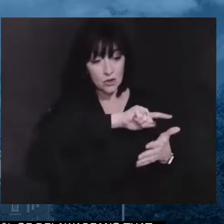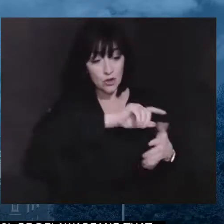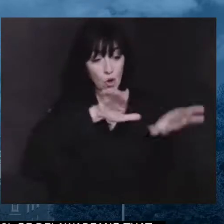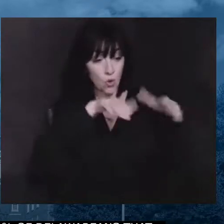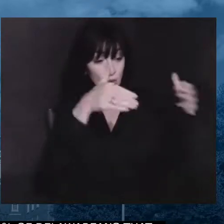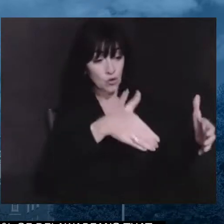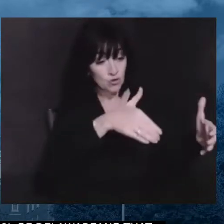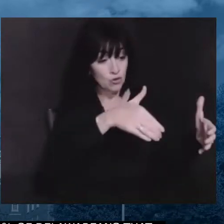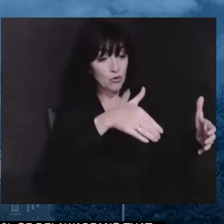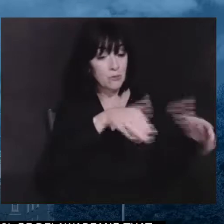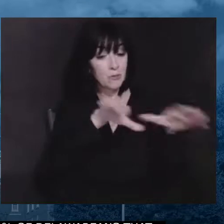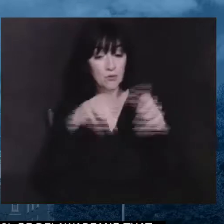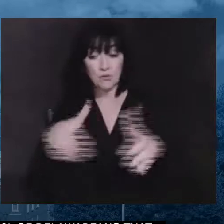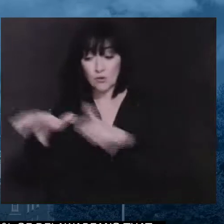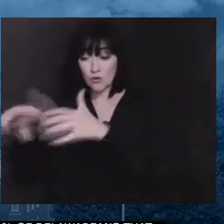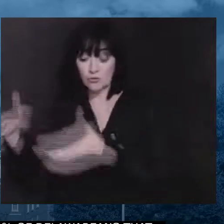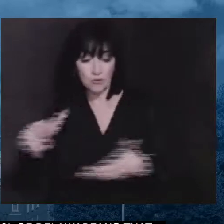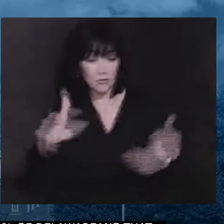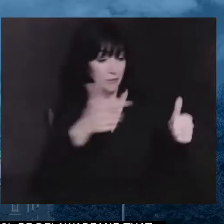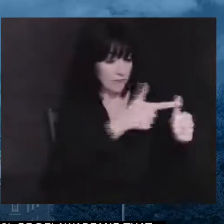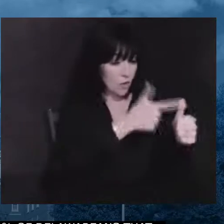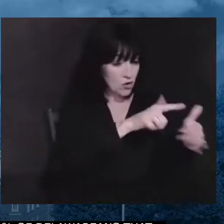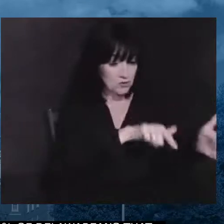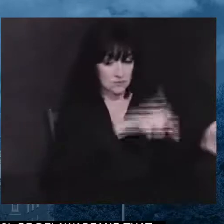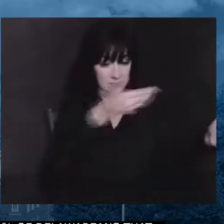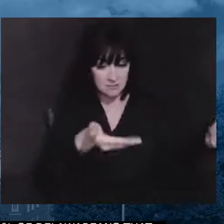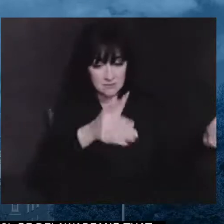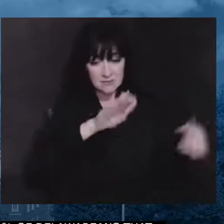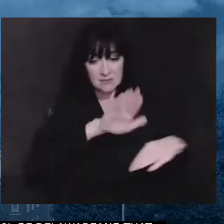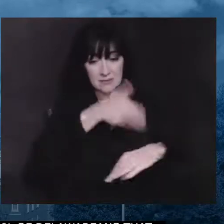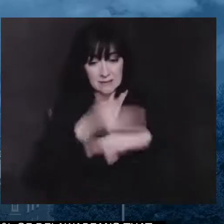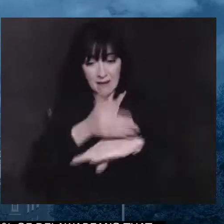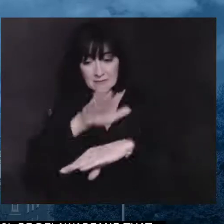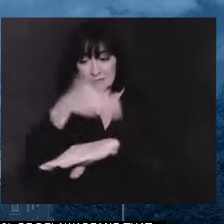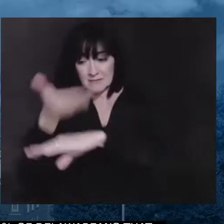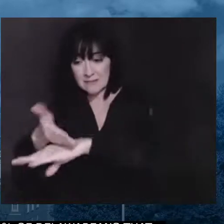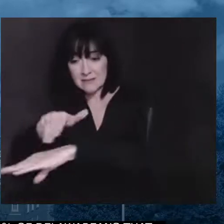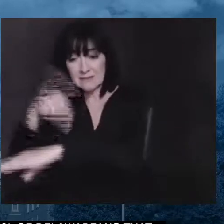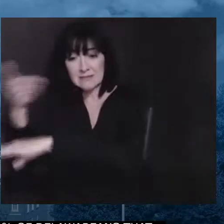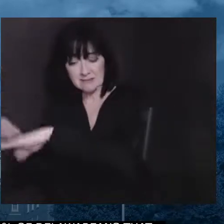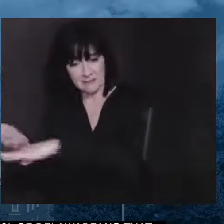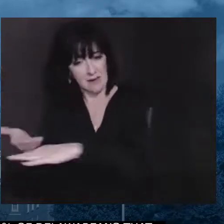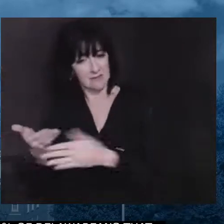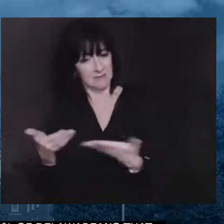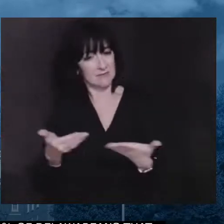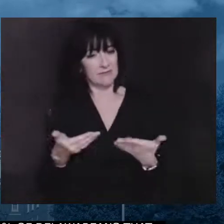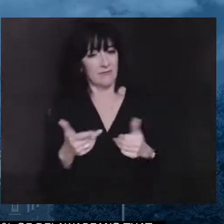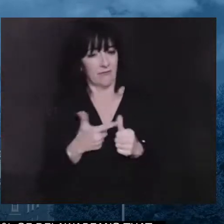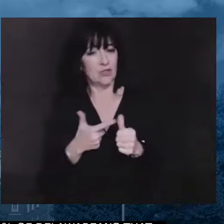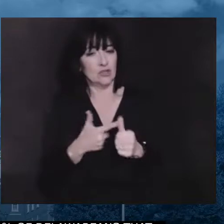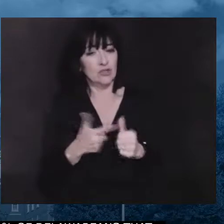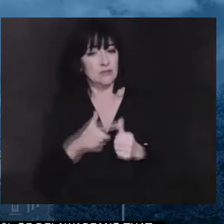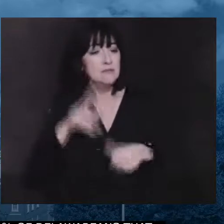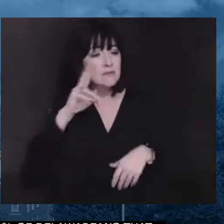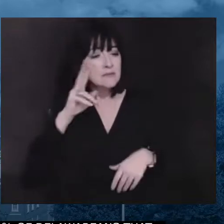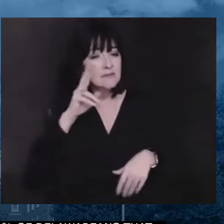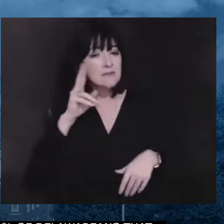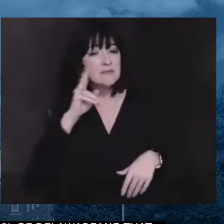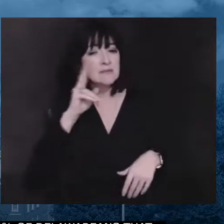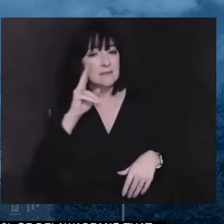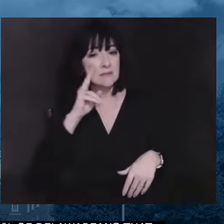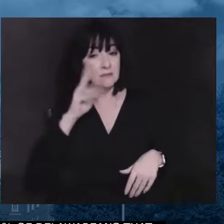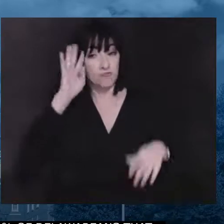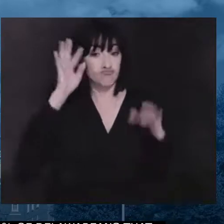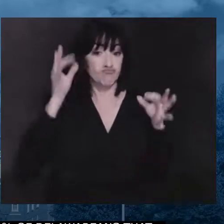feel that we've got more control over this virus. But in regards to the metrics themselves,